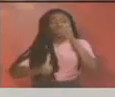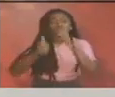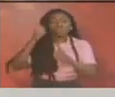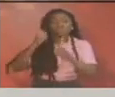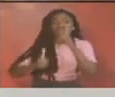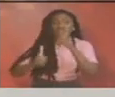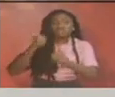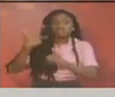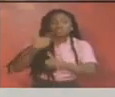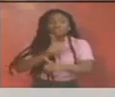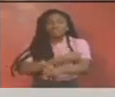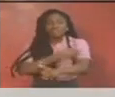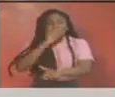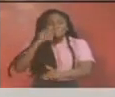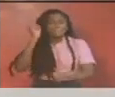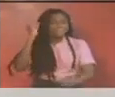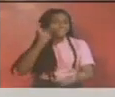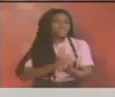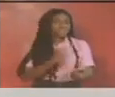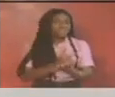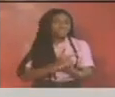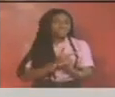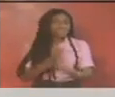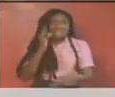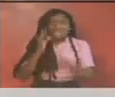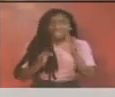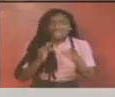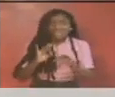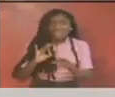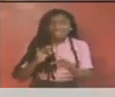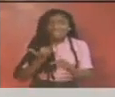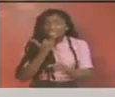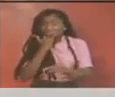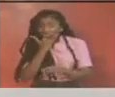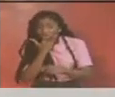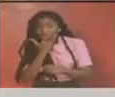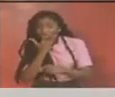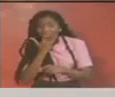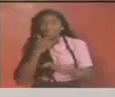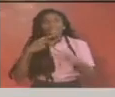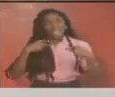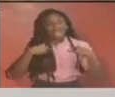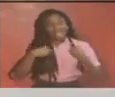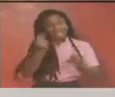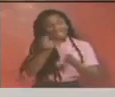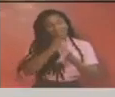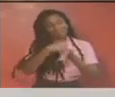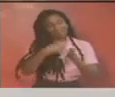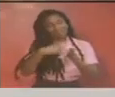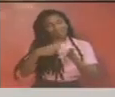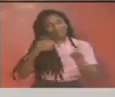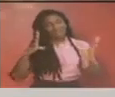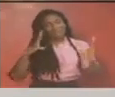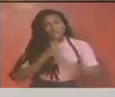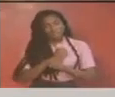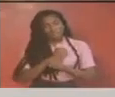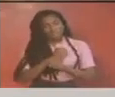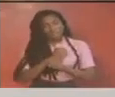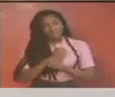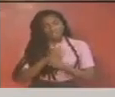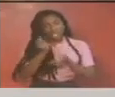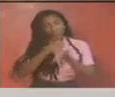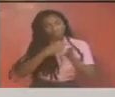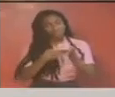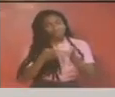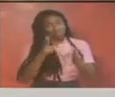the scientific data, and there's a confidentiality agreement that the regulator signs with WHO and that the